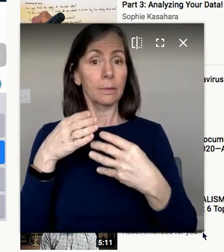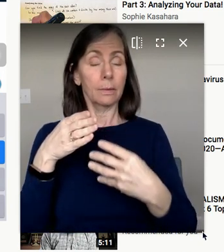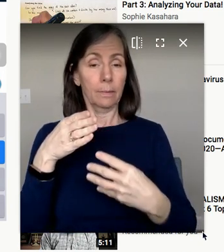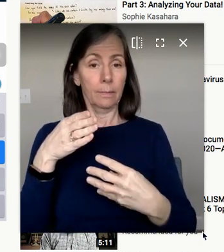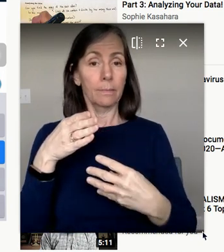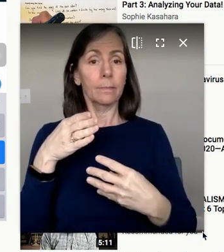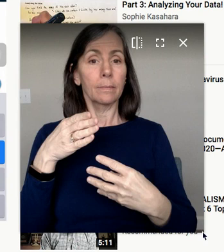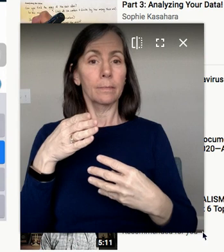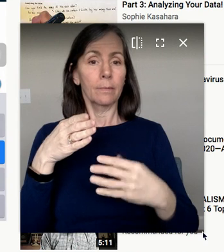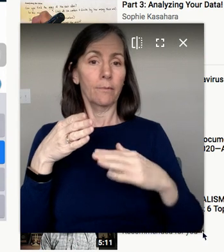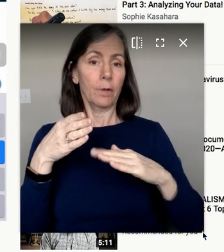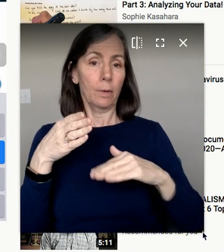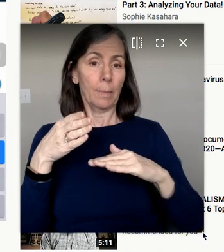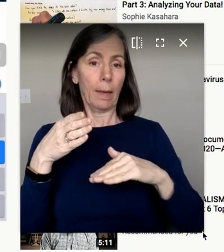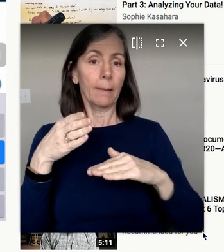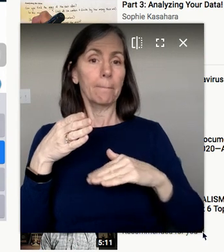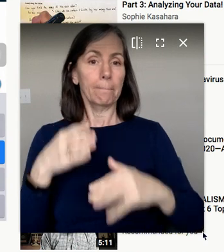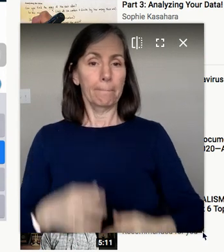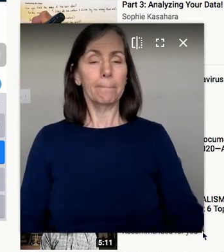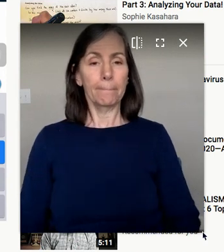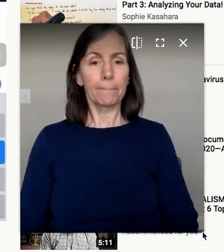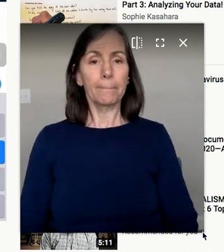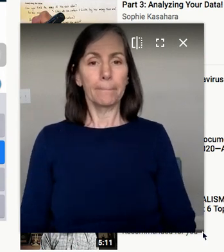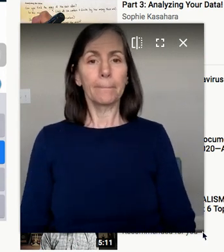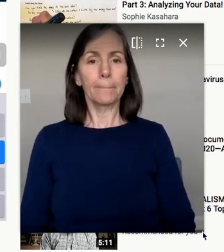to the bottom.